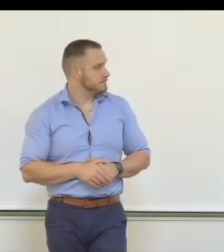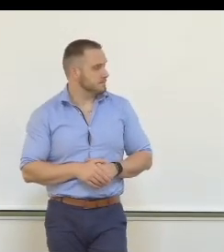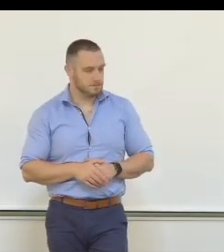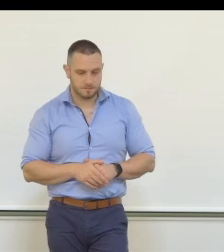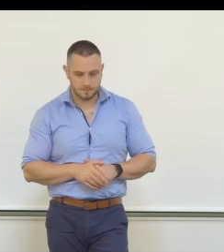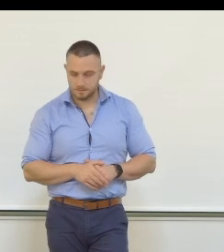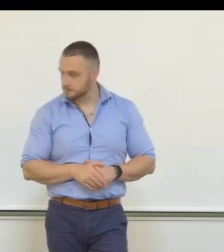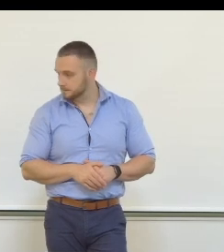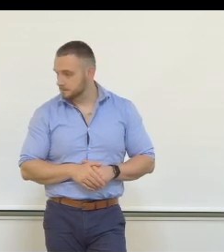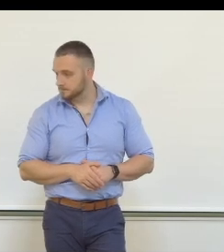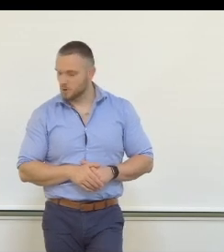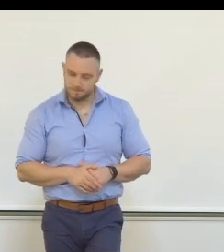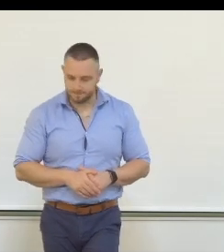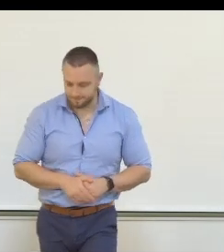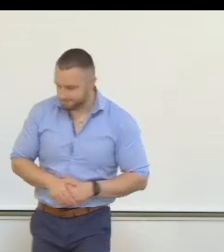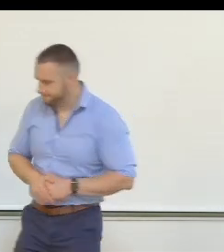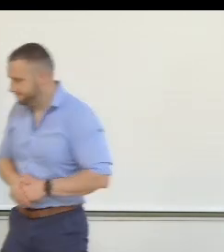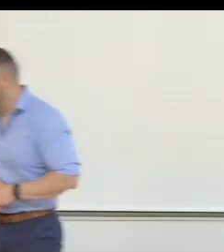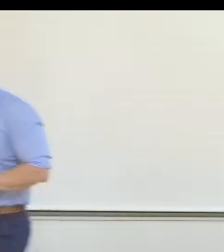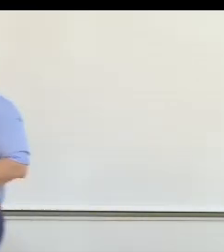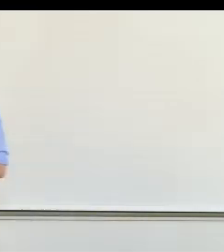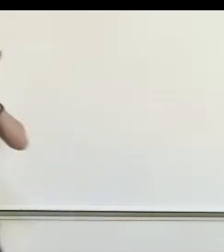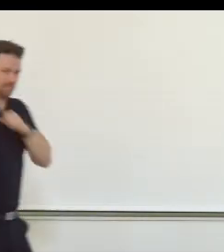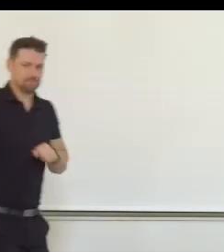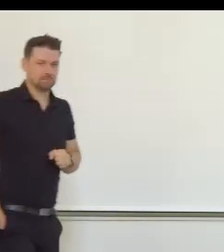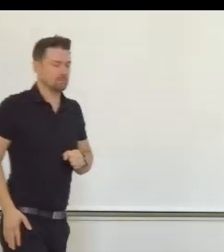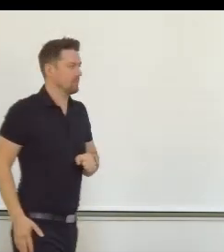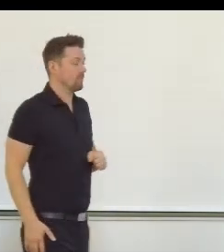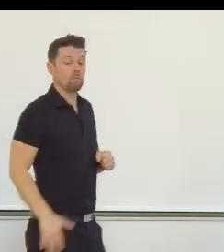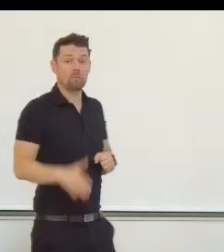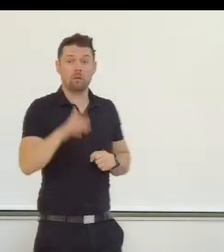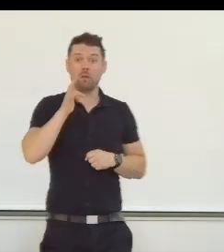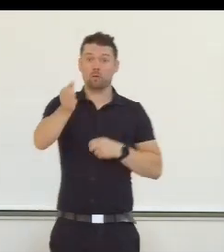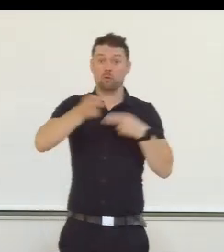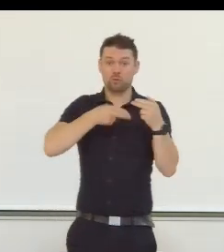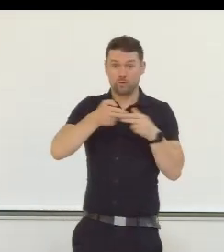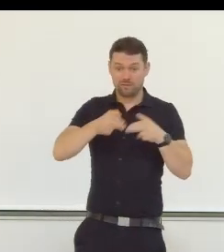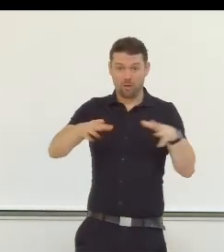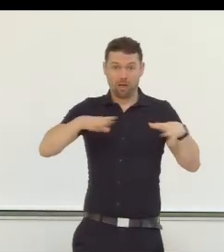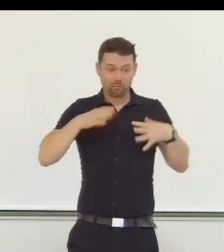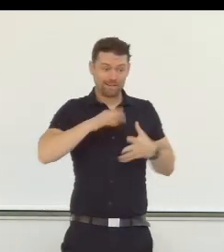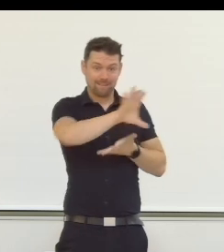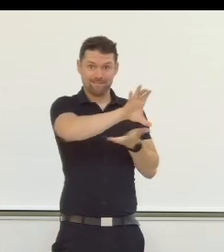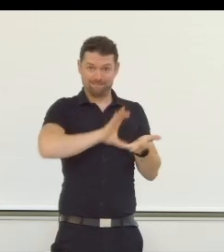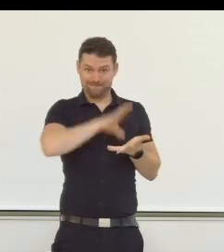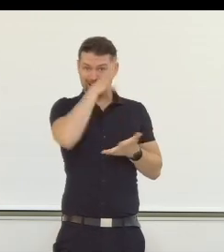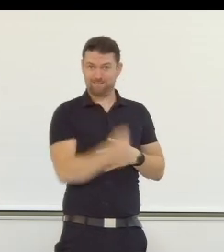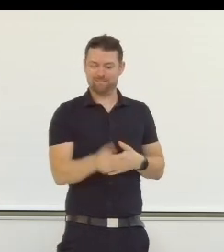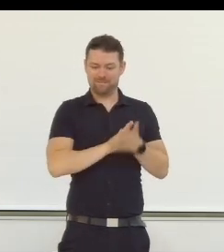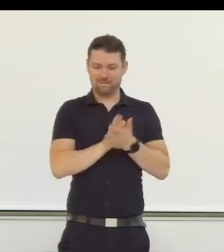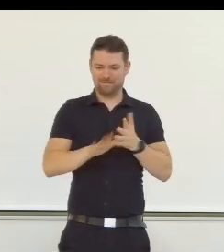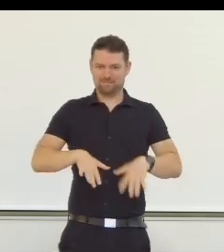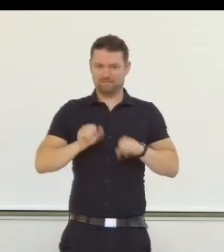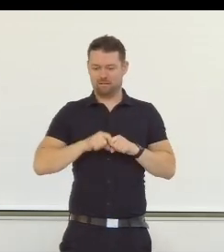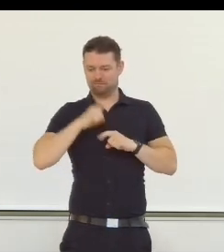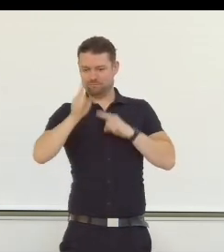And the good news is, for that we have already received funding, so we can start the project in January